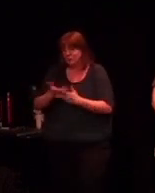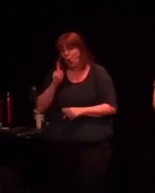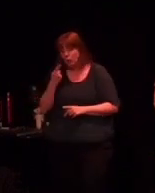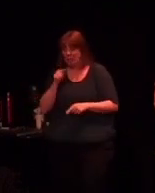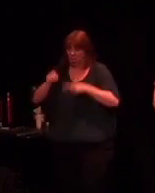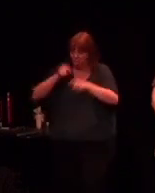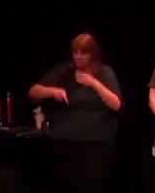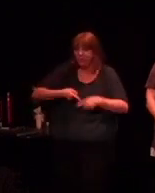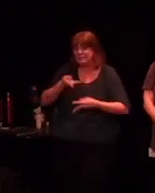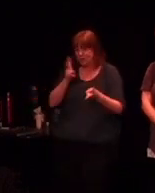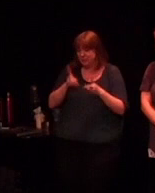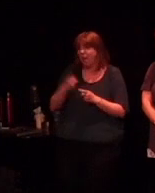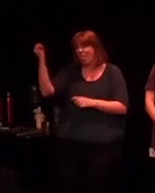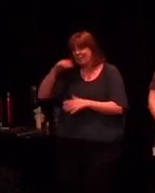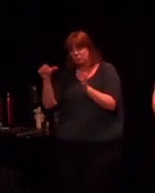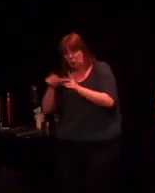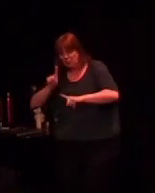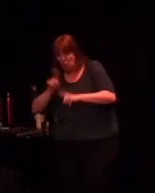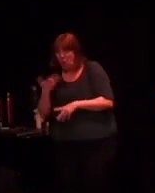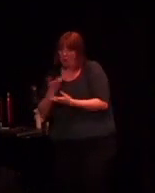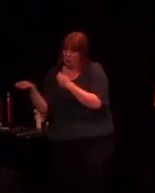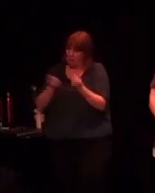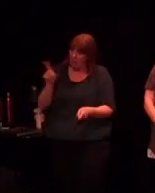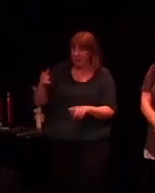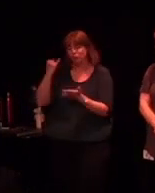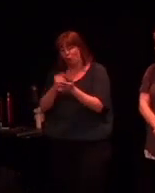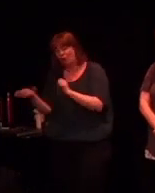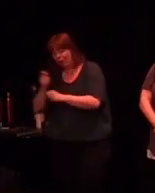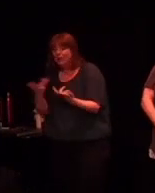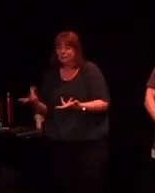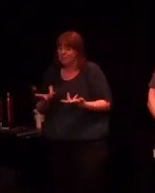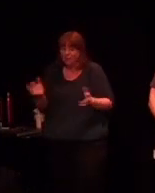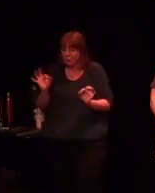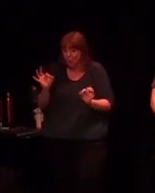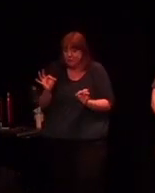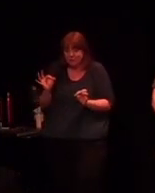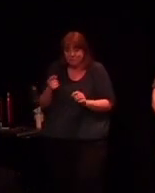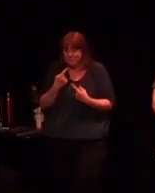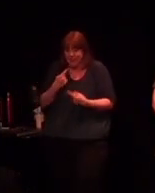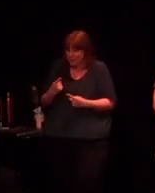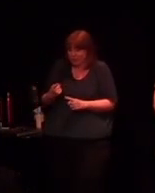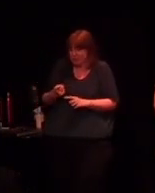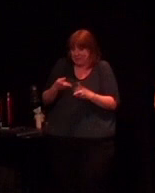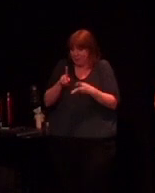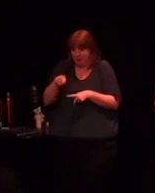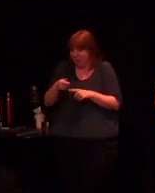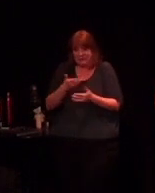what's the lighting, what they're wearing, were they good, were they bad, bring the other one back, that was no good. And nobody mentioned me once, which for me was